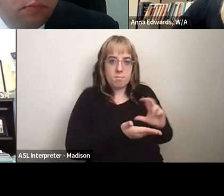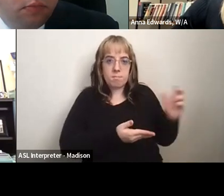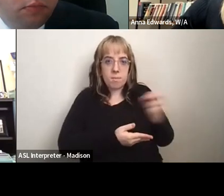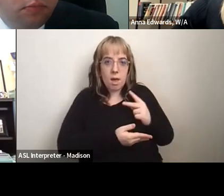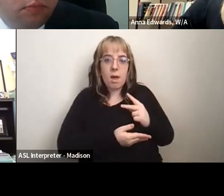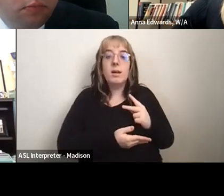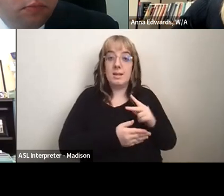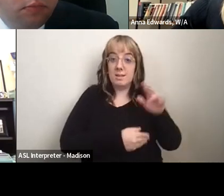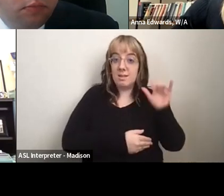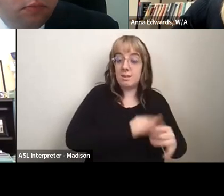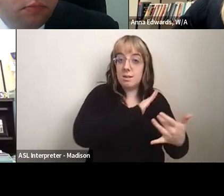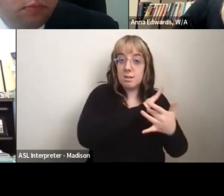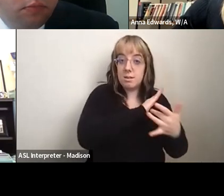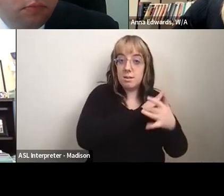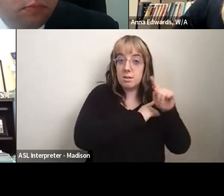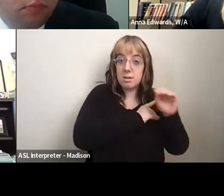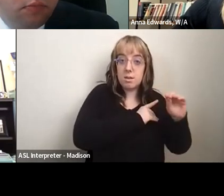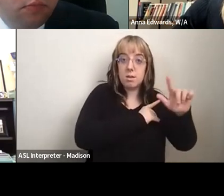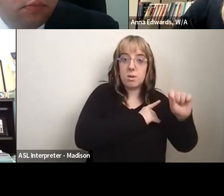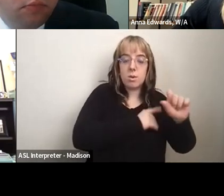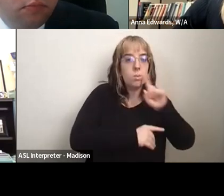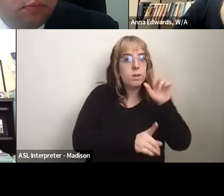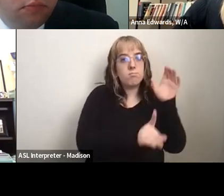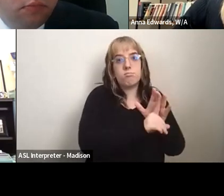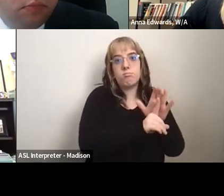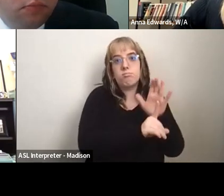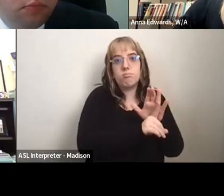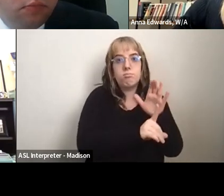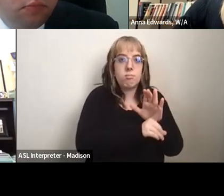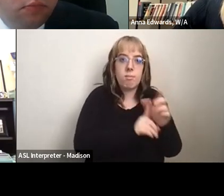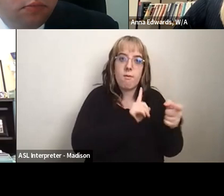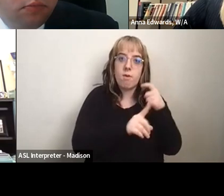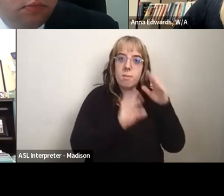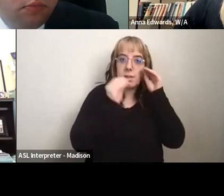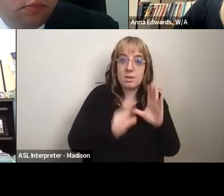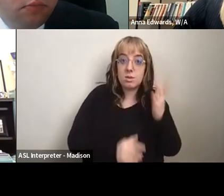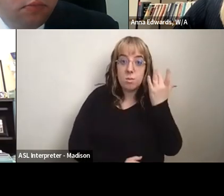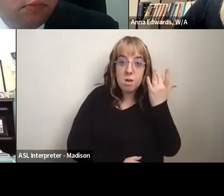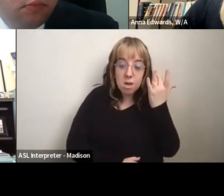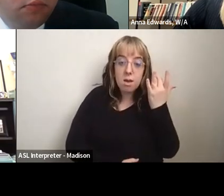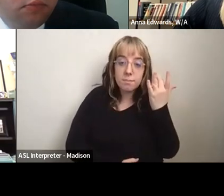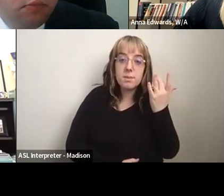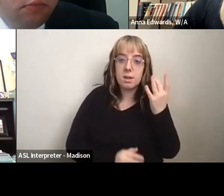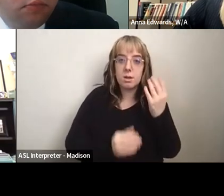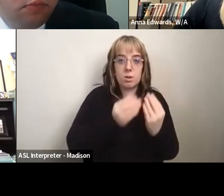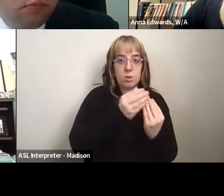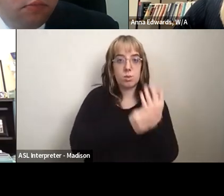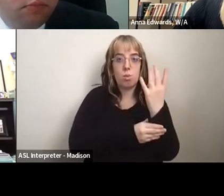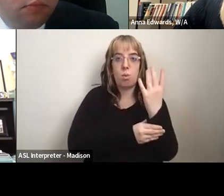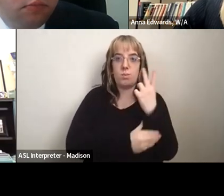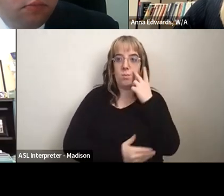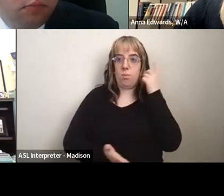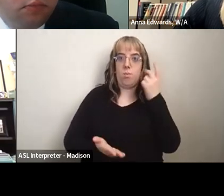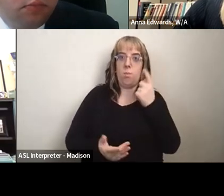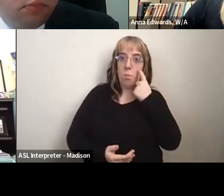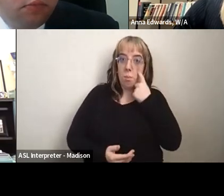tools are so popular with the teachers because of the growth that they have seen in